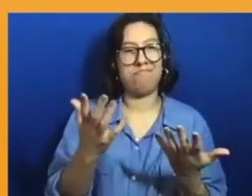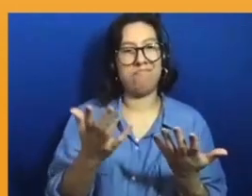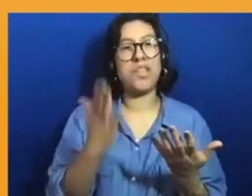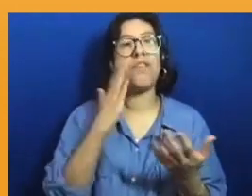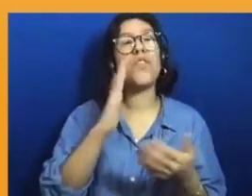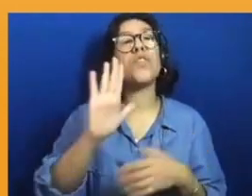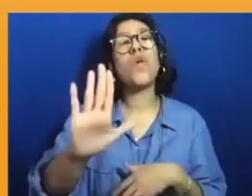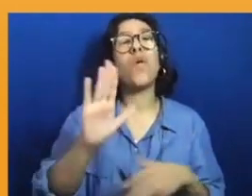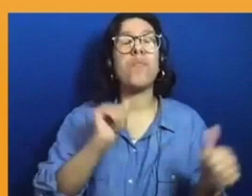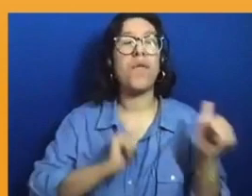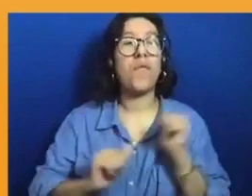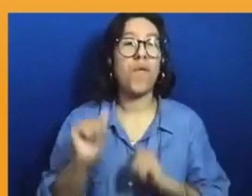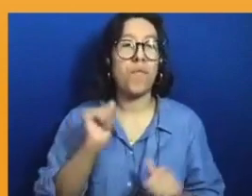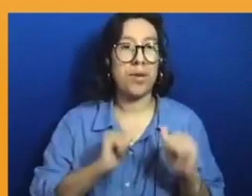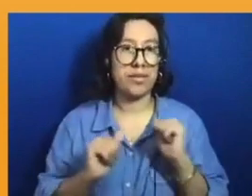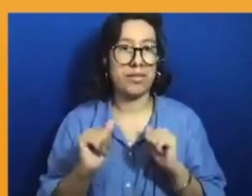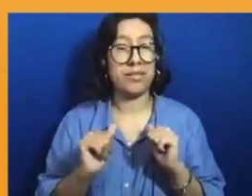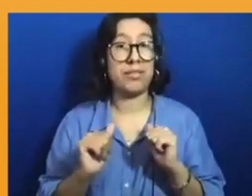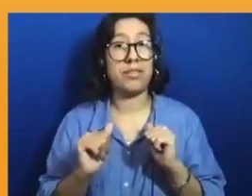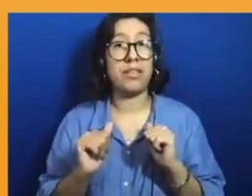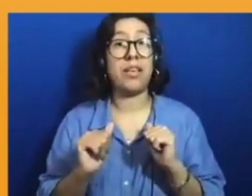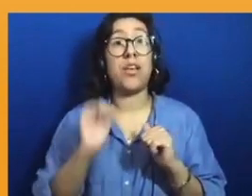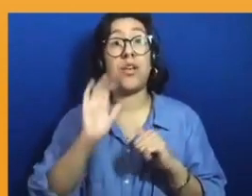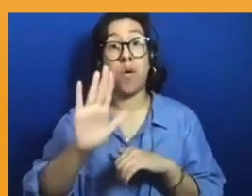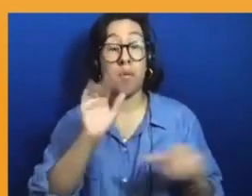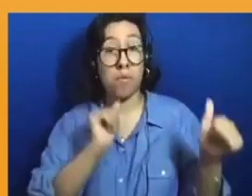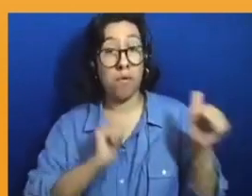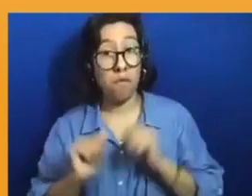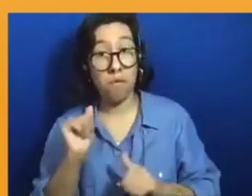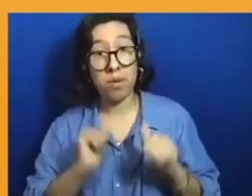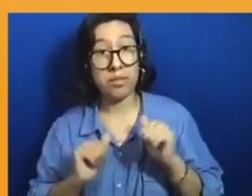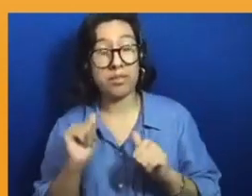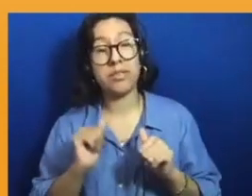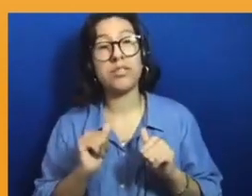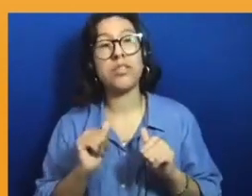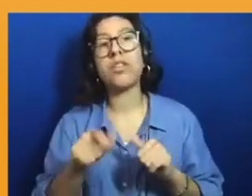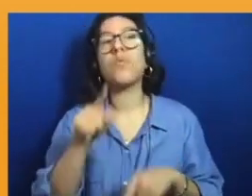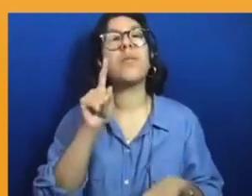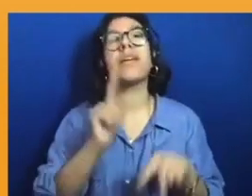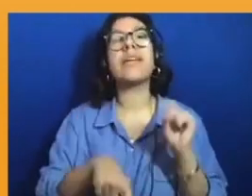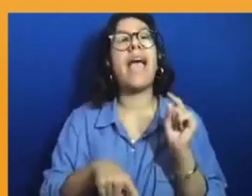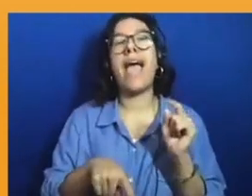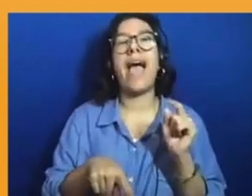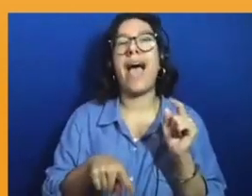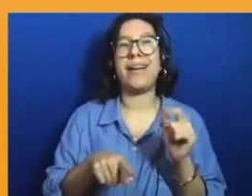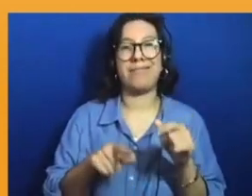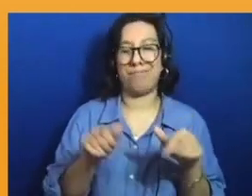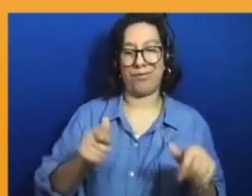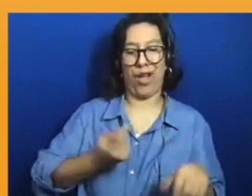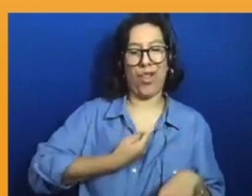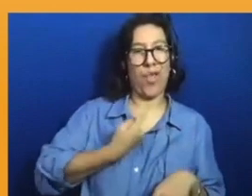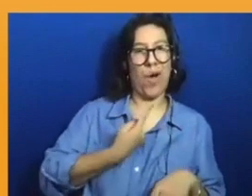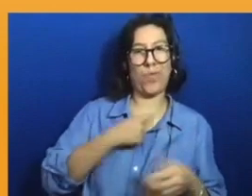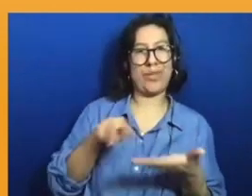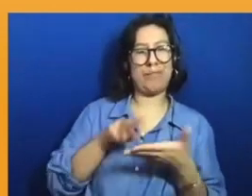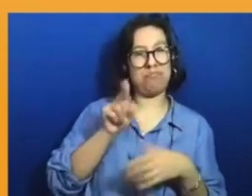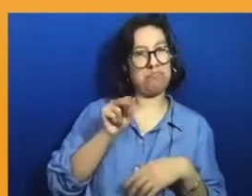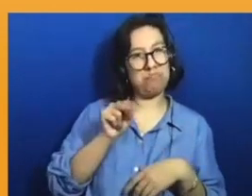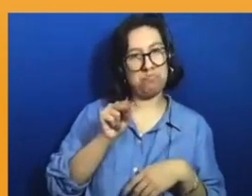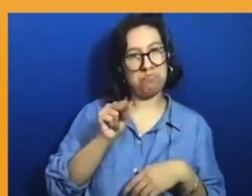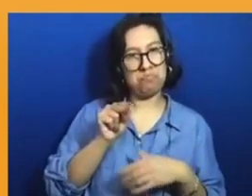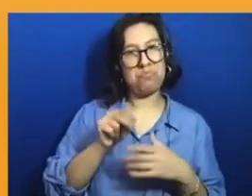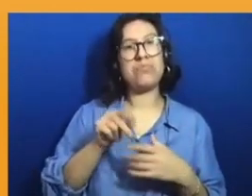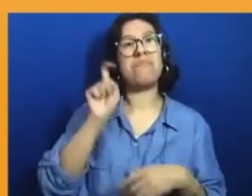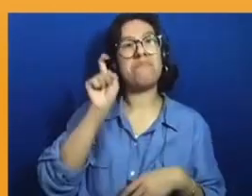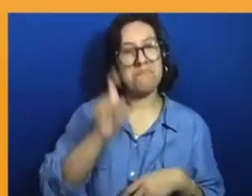your performance. Because your performance, you cannot do the performance by yourself.